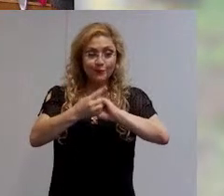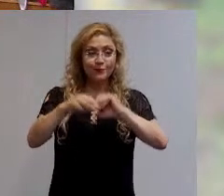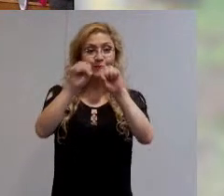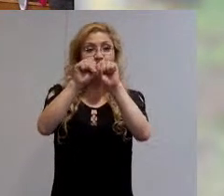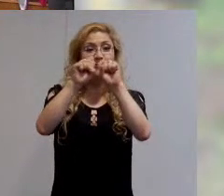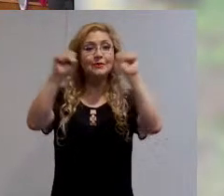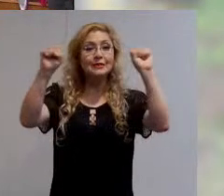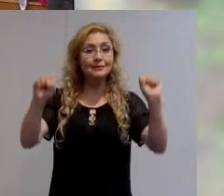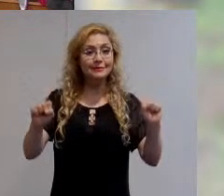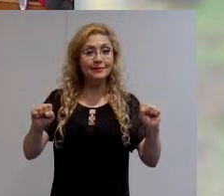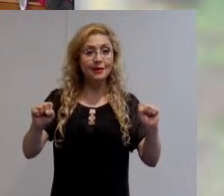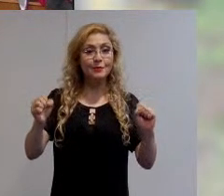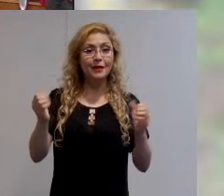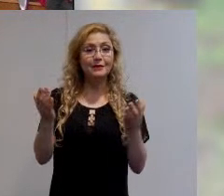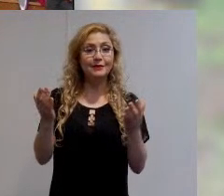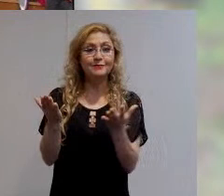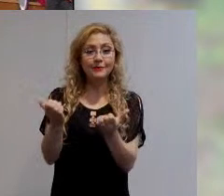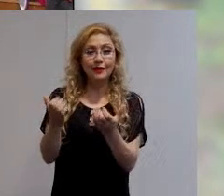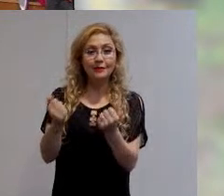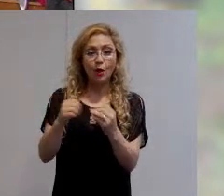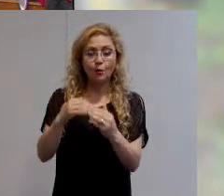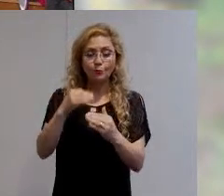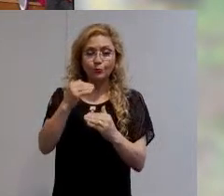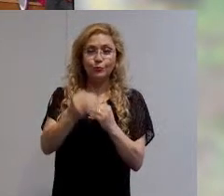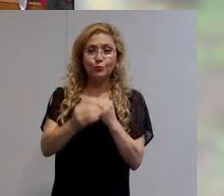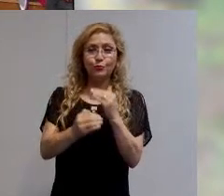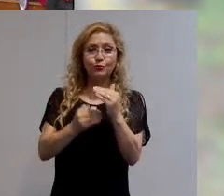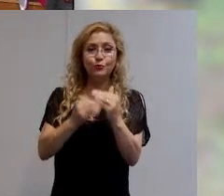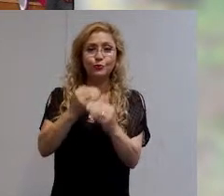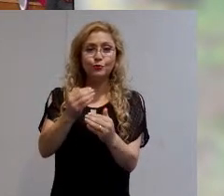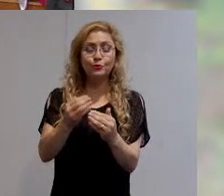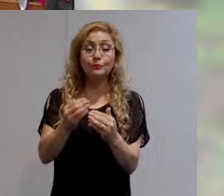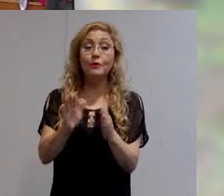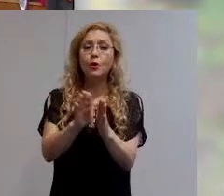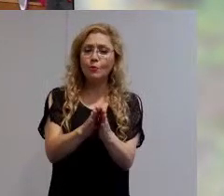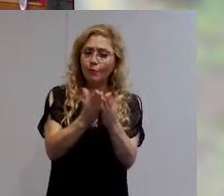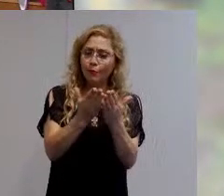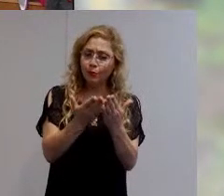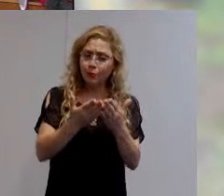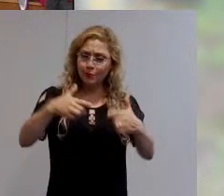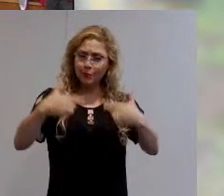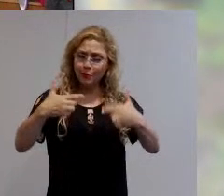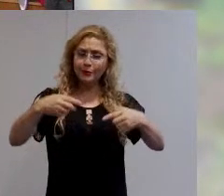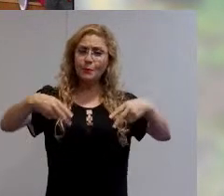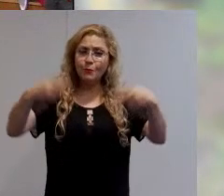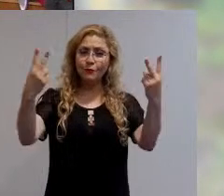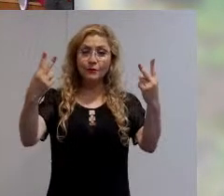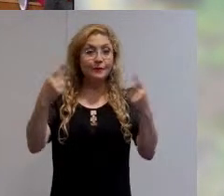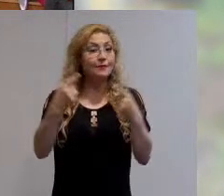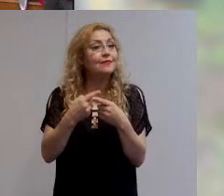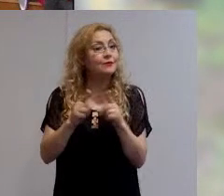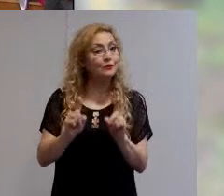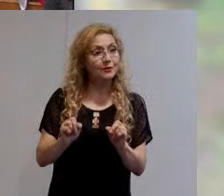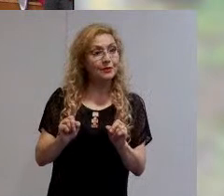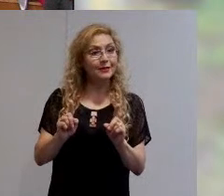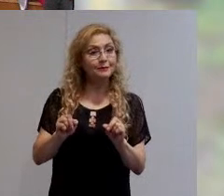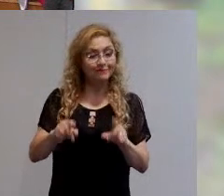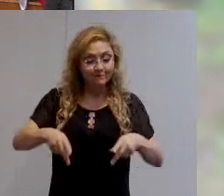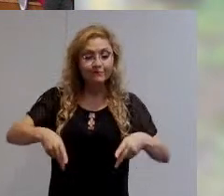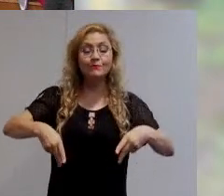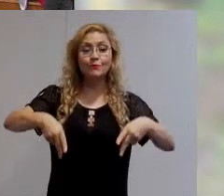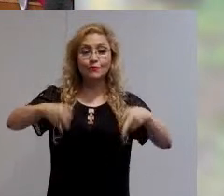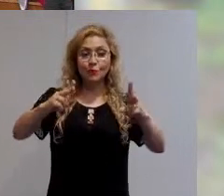in transforming agri-food systems and the need to continue moving toward a differentiated public